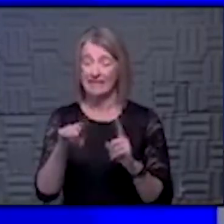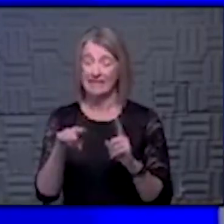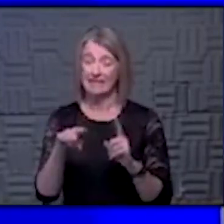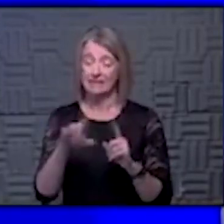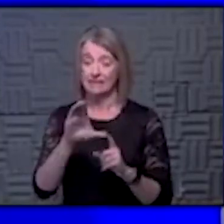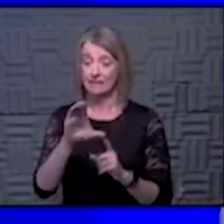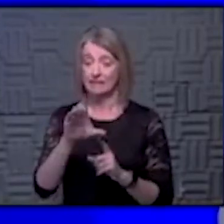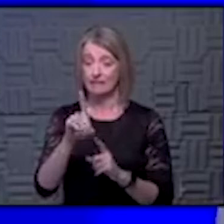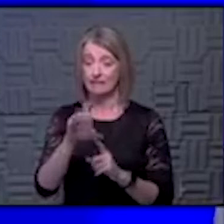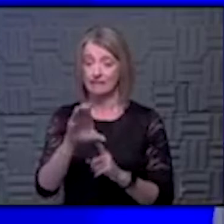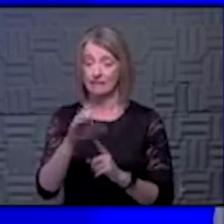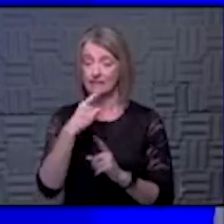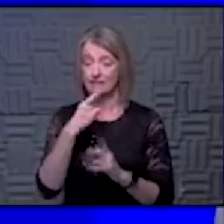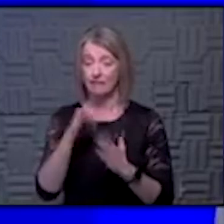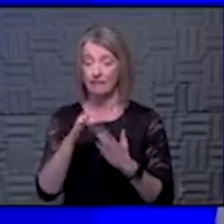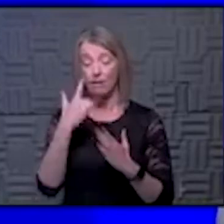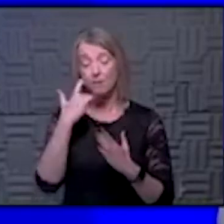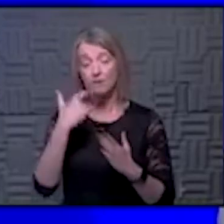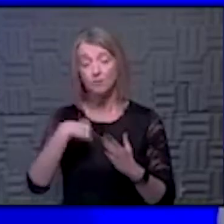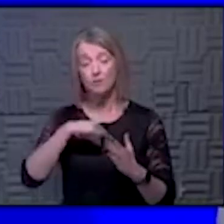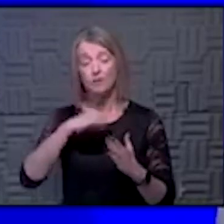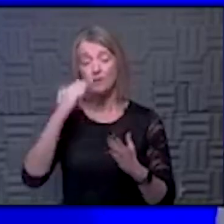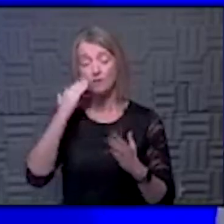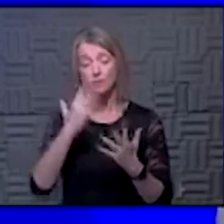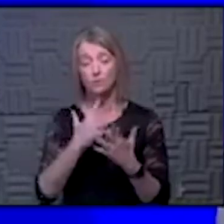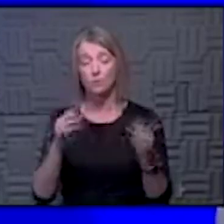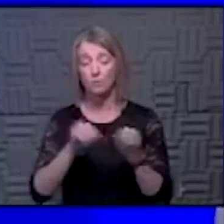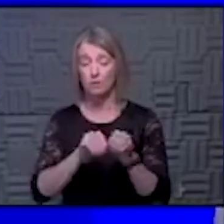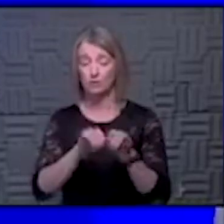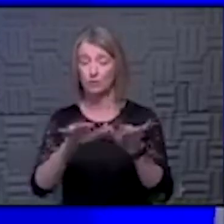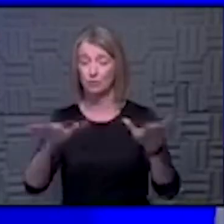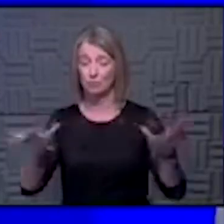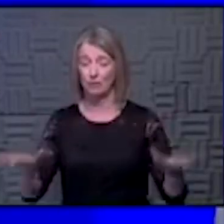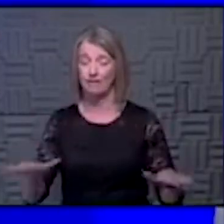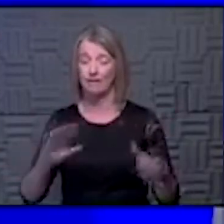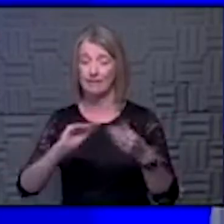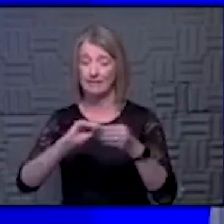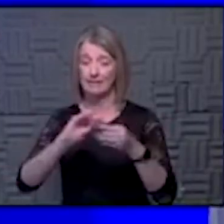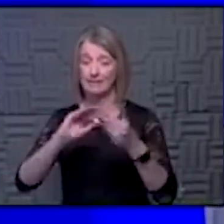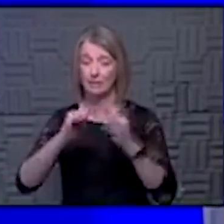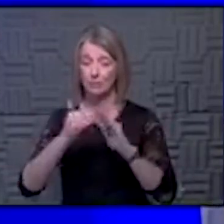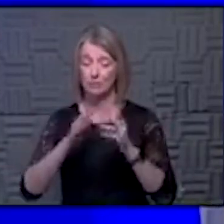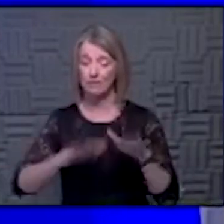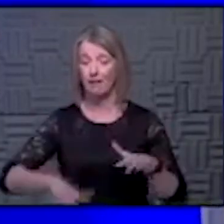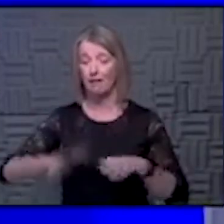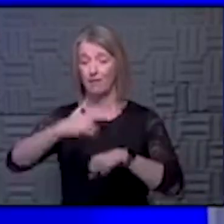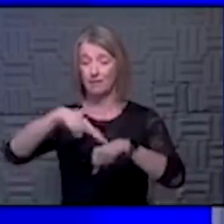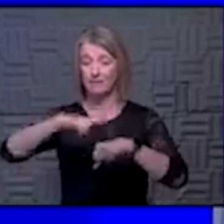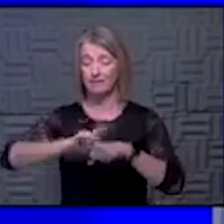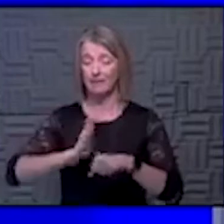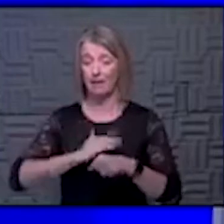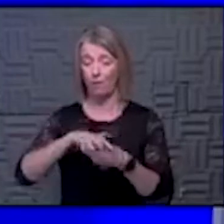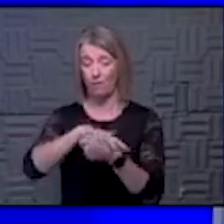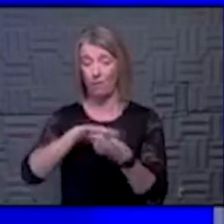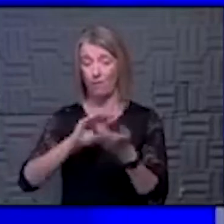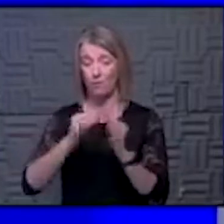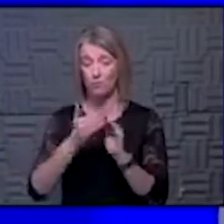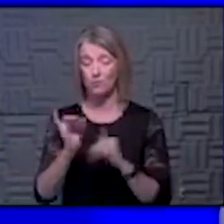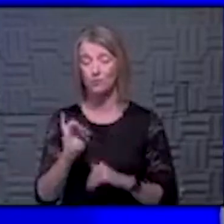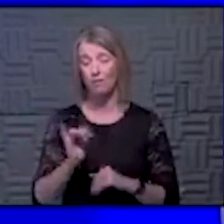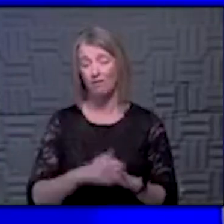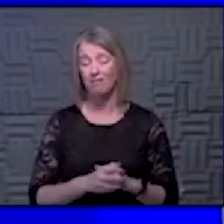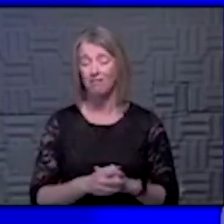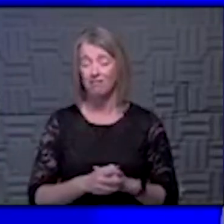the CDC is saying that because we know that there is so much spread out in the community, out around the nation, out in our local community as